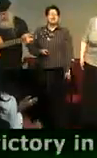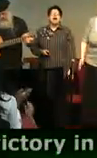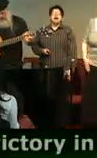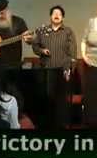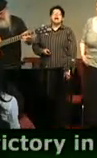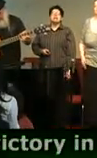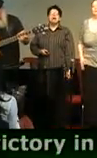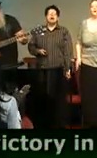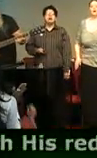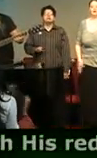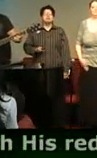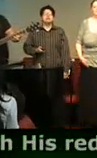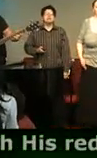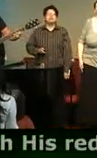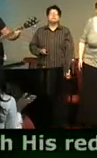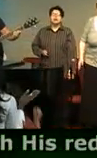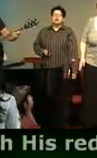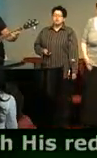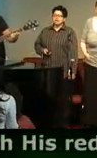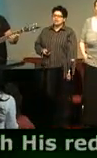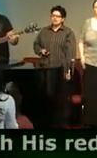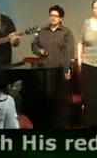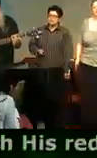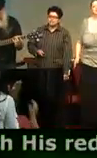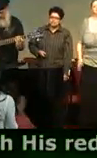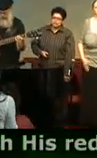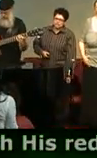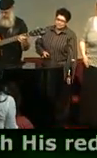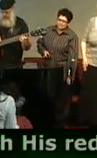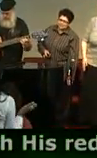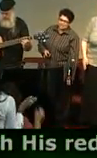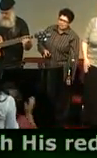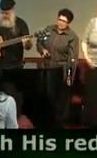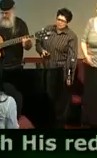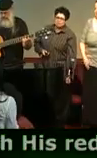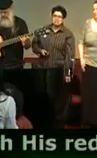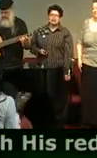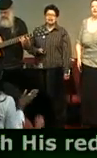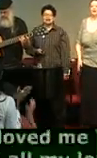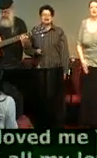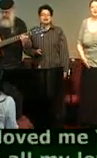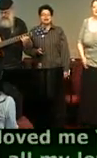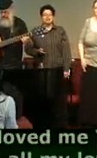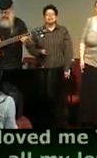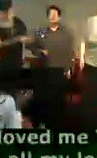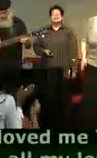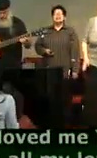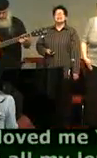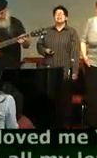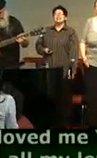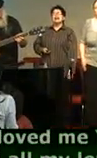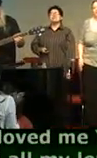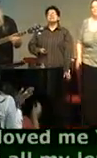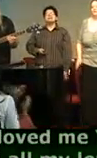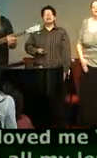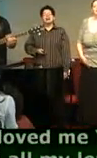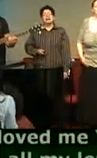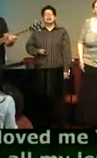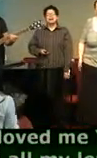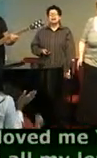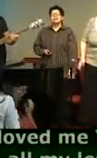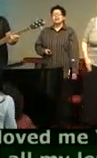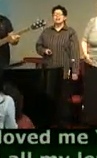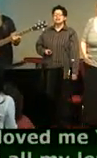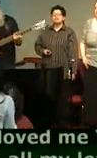my and with hising love he